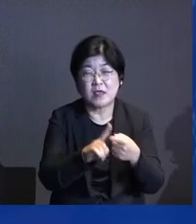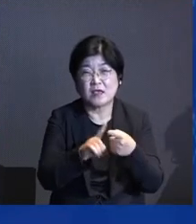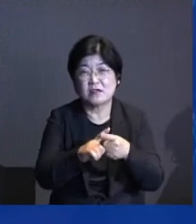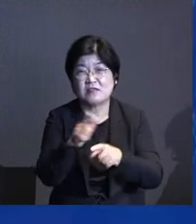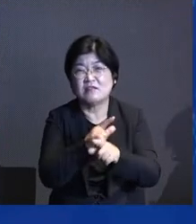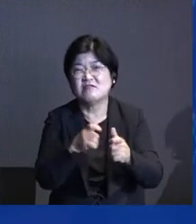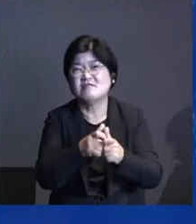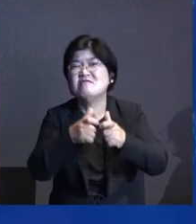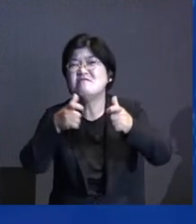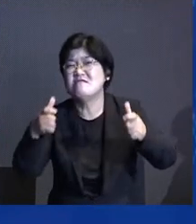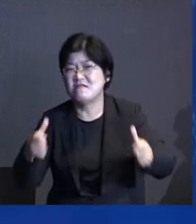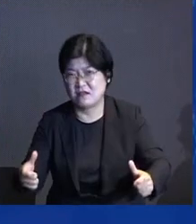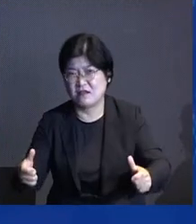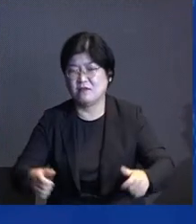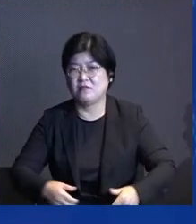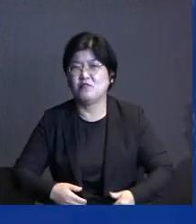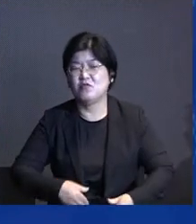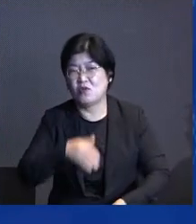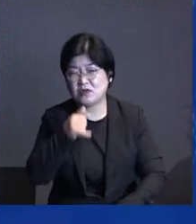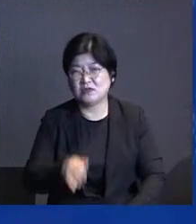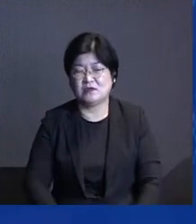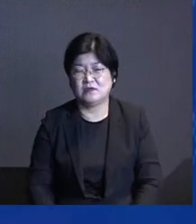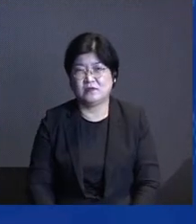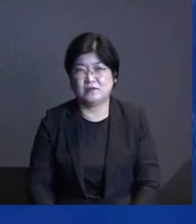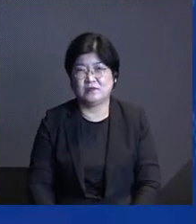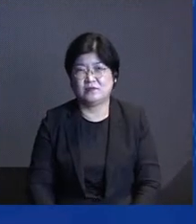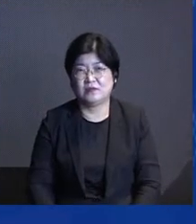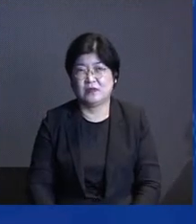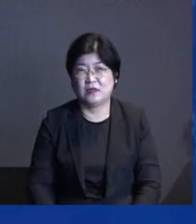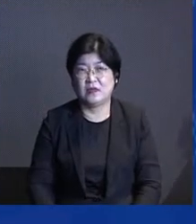And I have some suggestions.